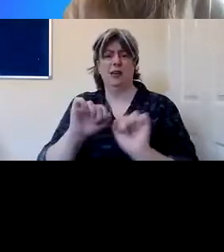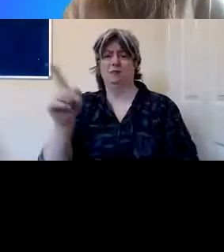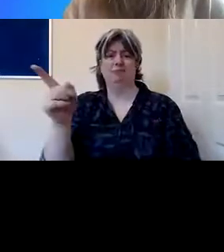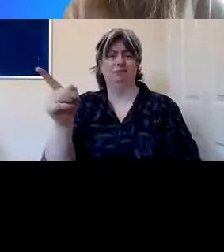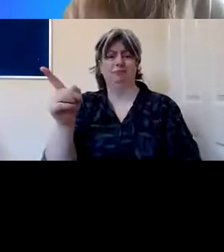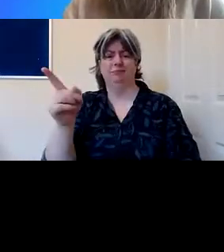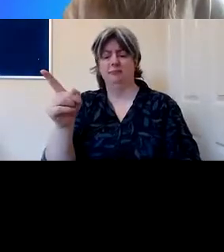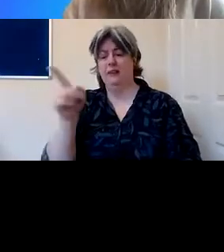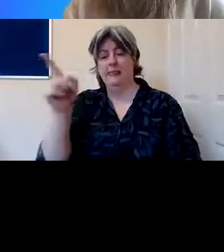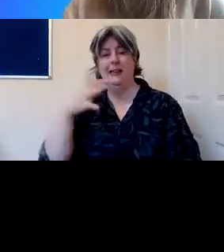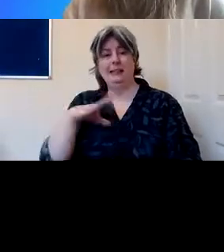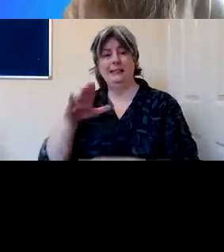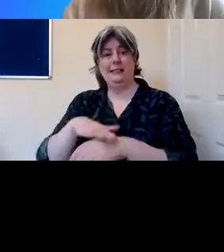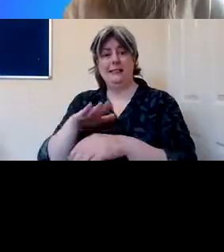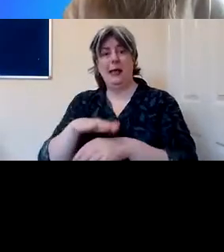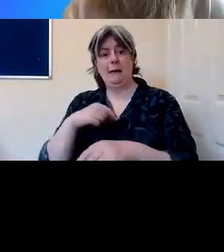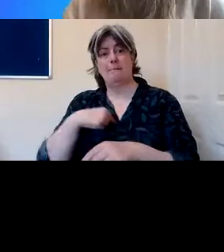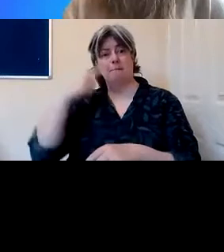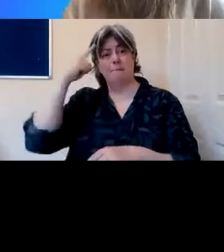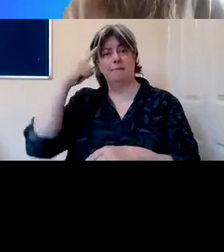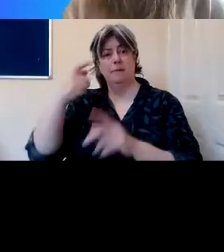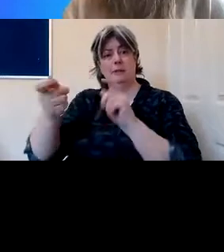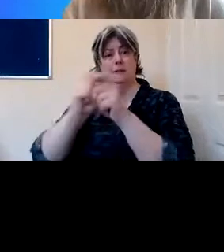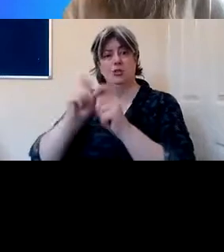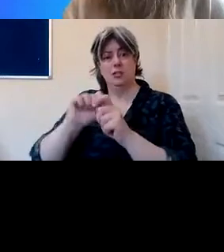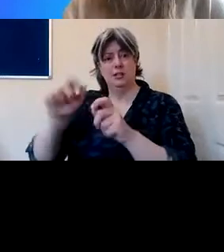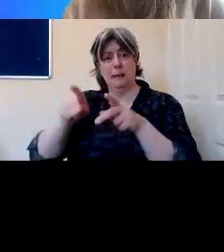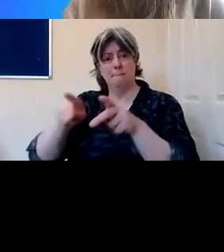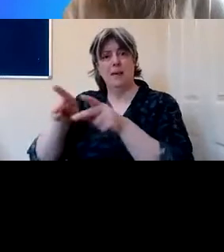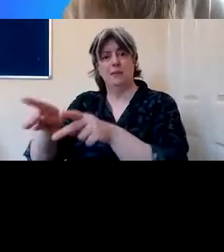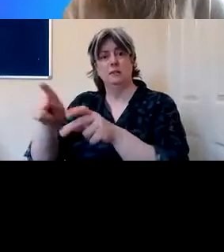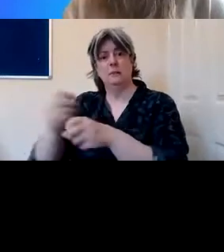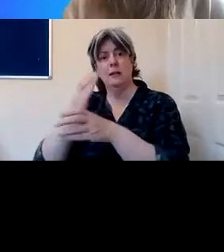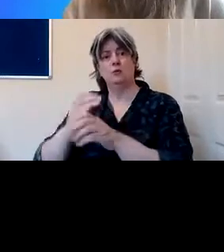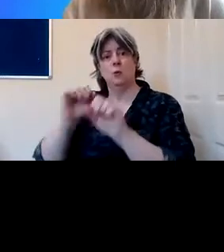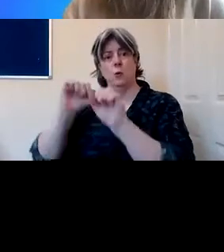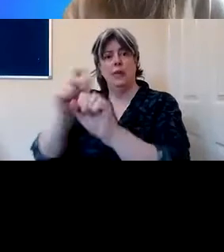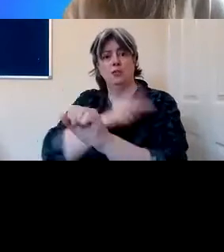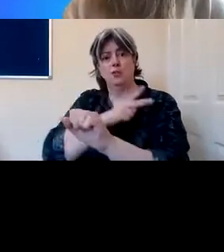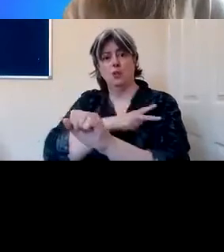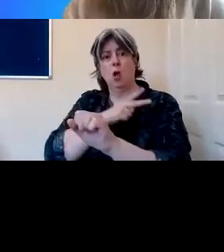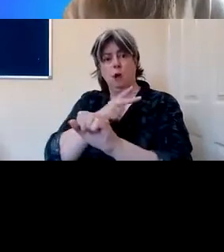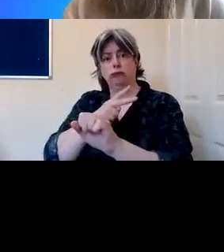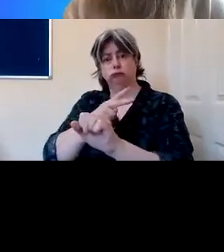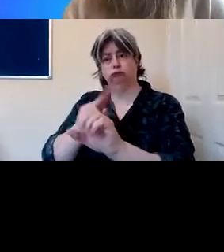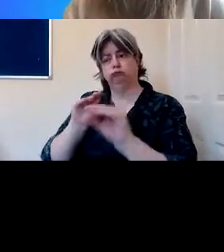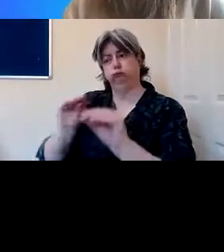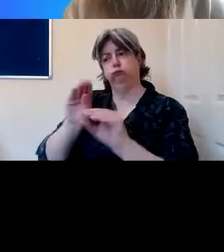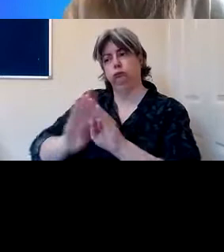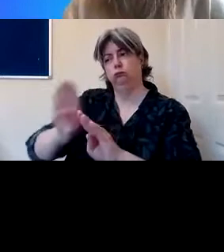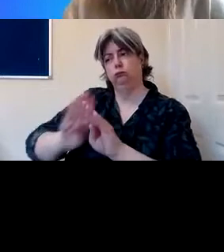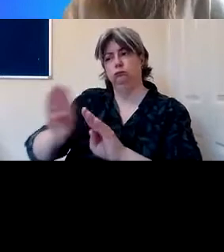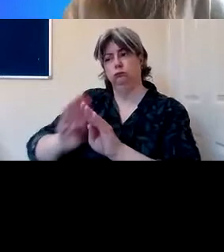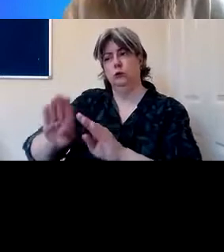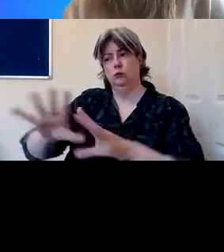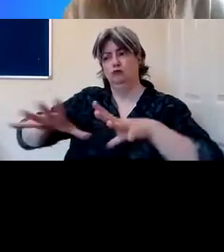they need some time, I think, to adjust their methods and to make sure that their staff are trained and ready to inspect the delivery of the